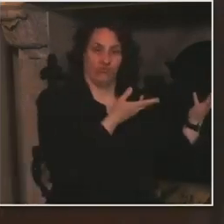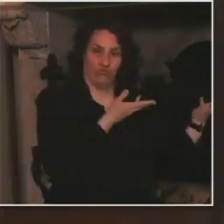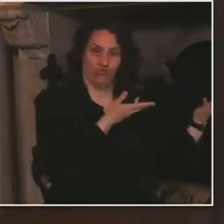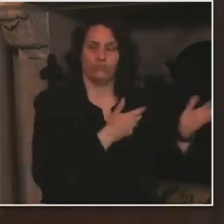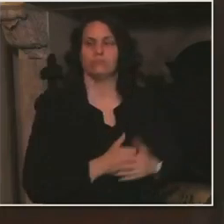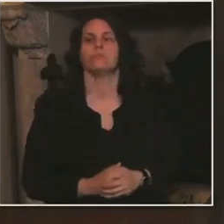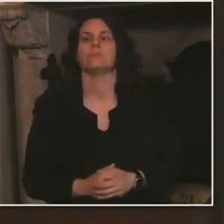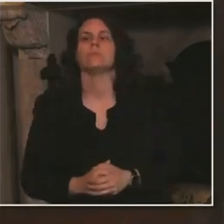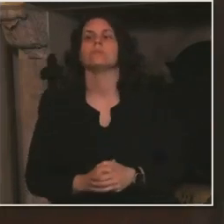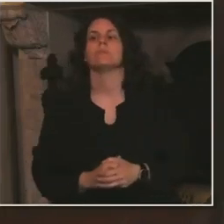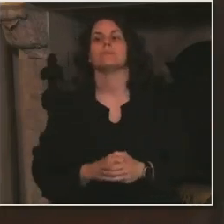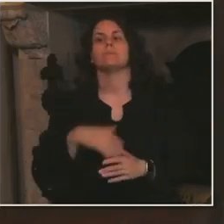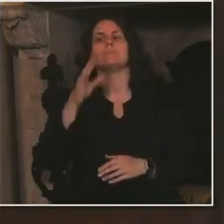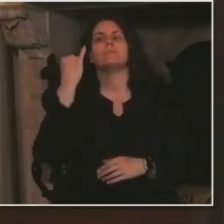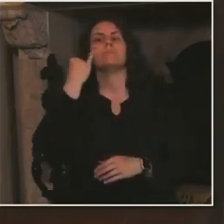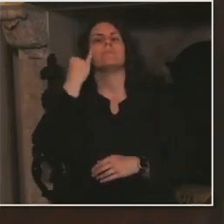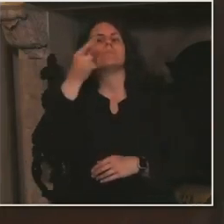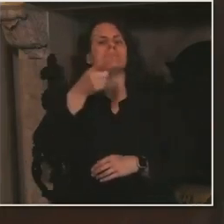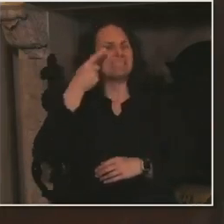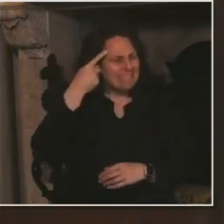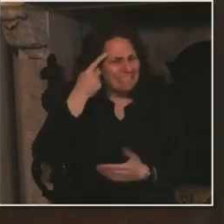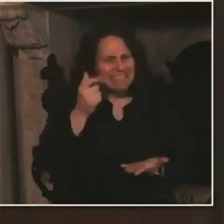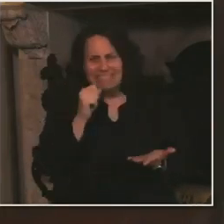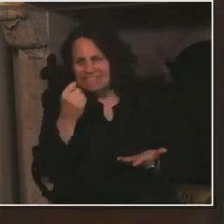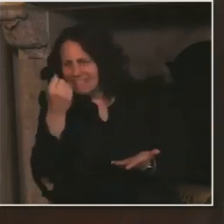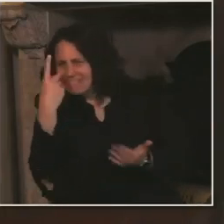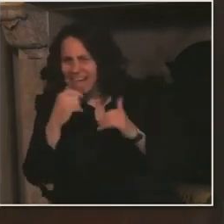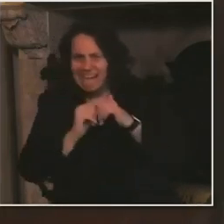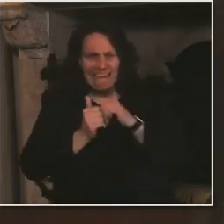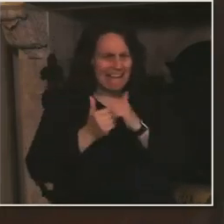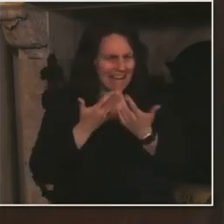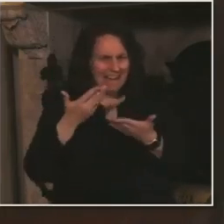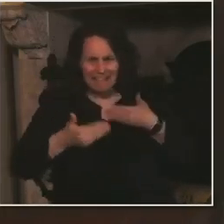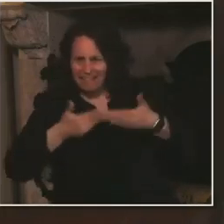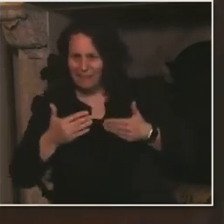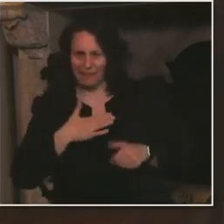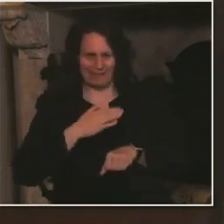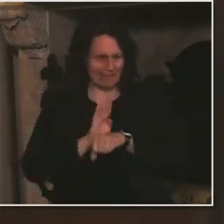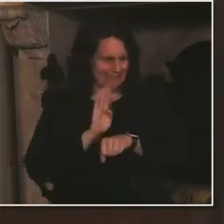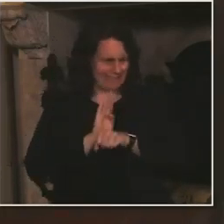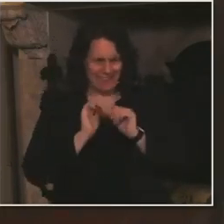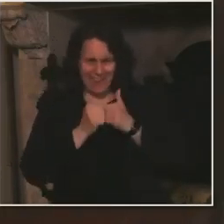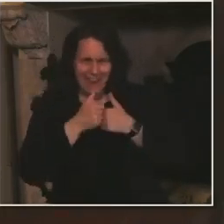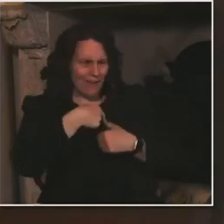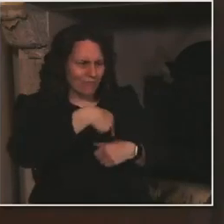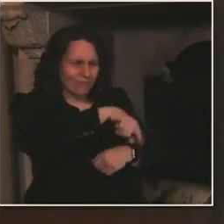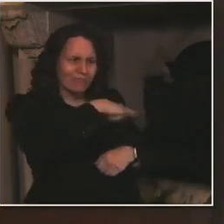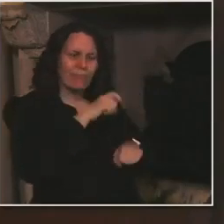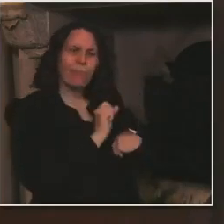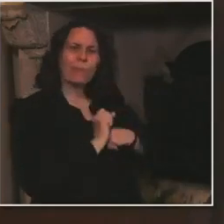make sure you're taking the necessary steps to keep your workers, business, and customers